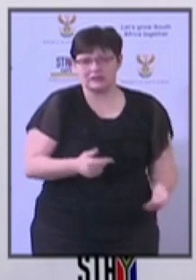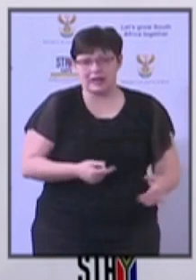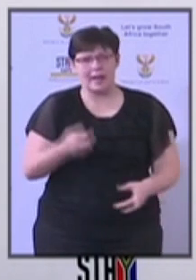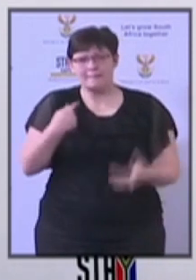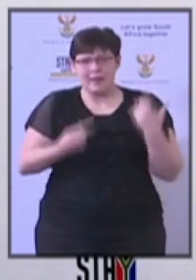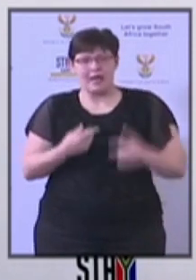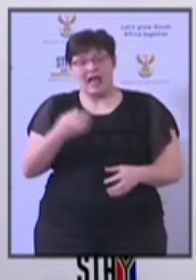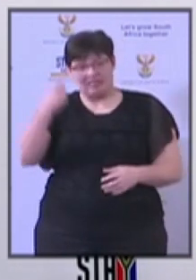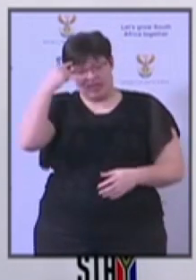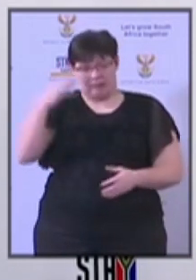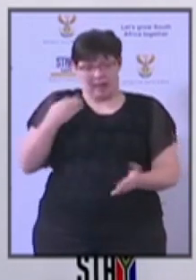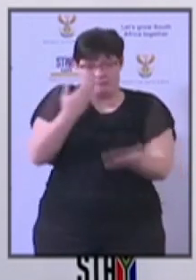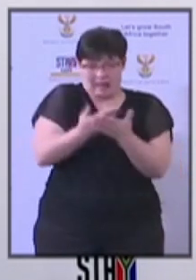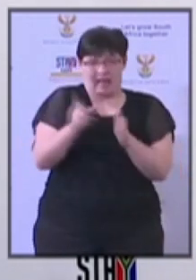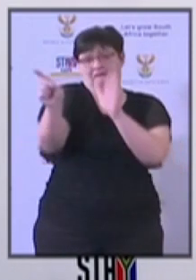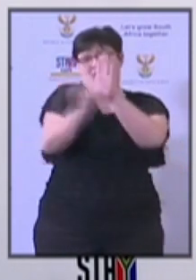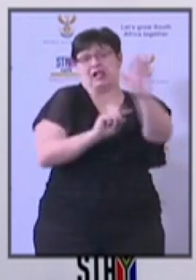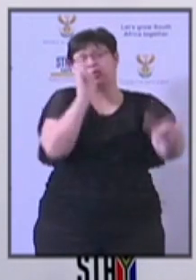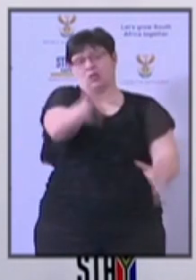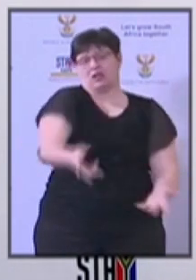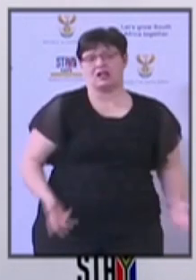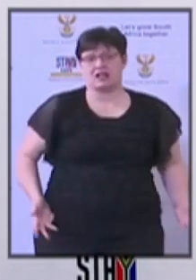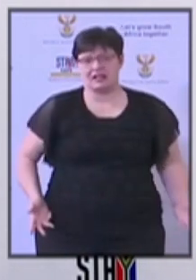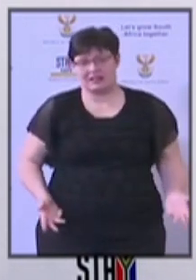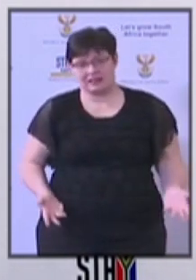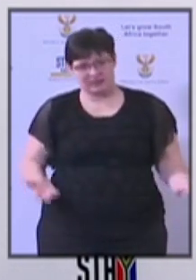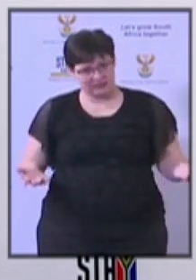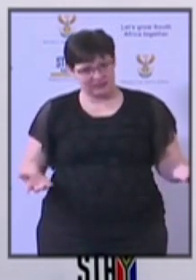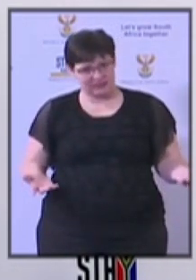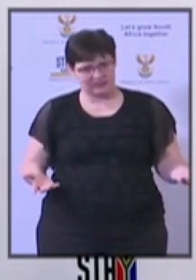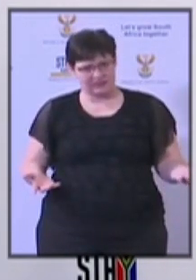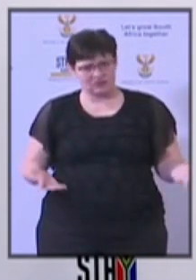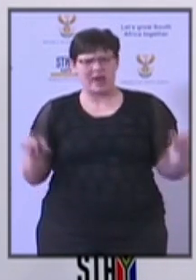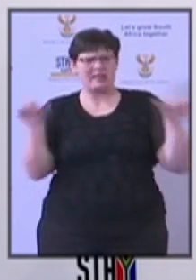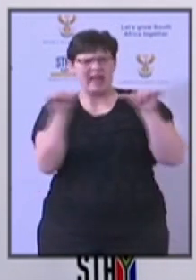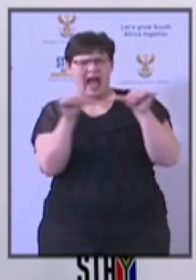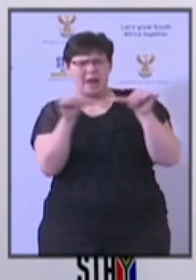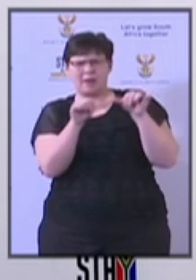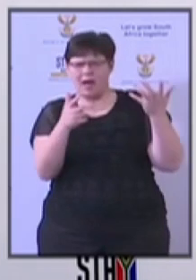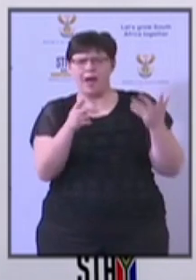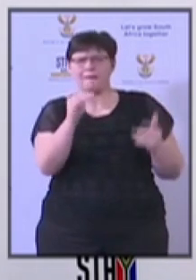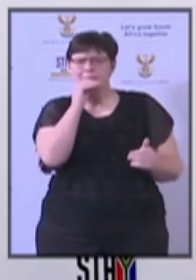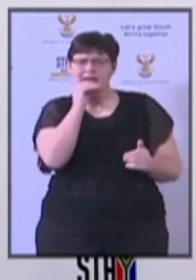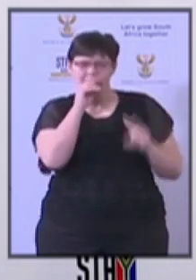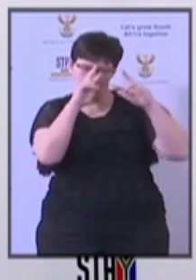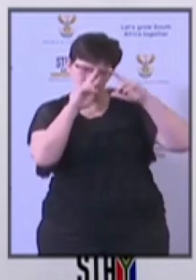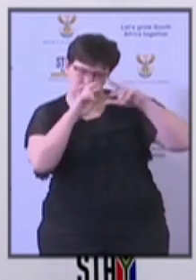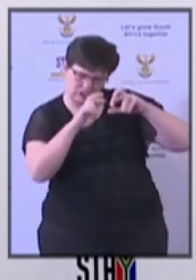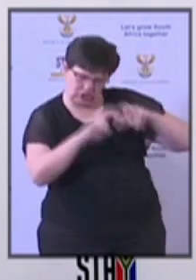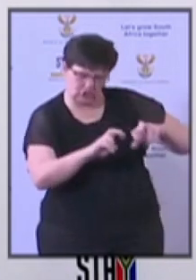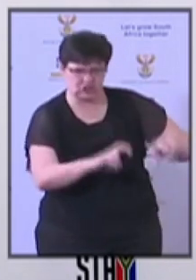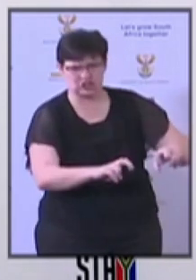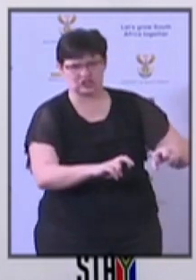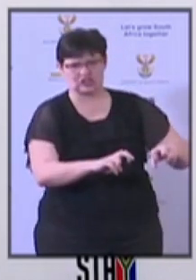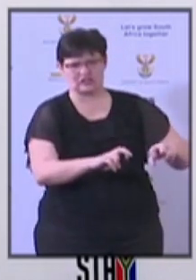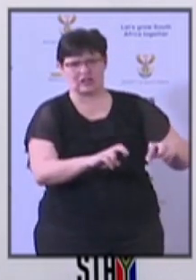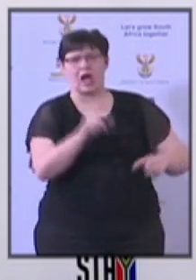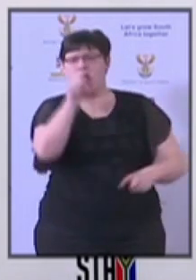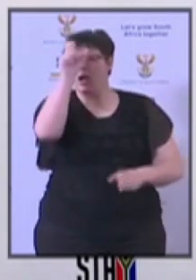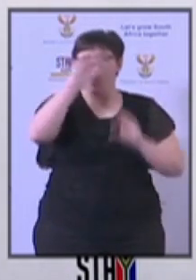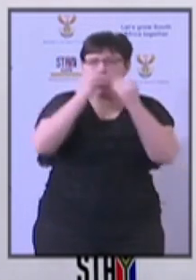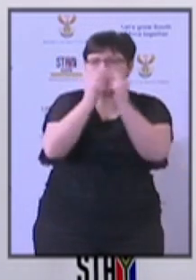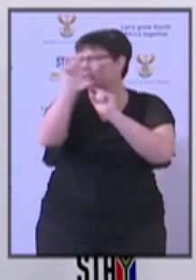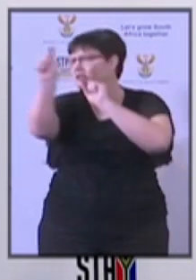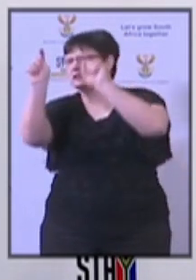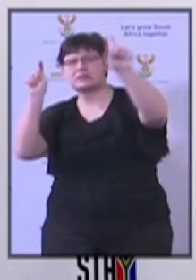going to fail. So anybody who comes with this figure is out of research. We do have some research organizations who do